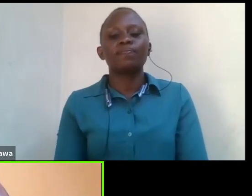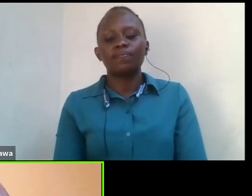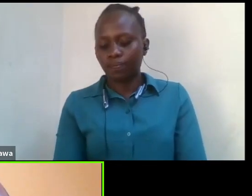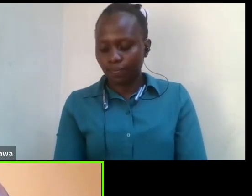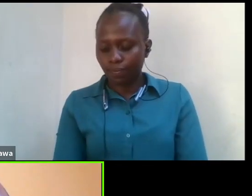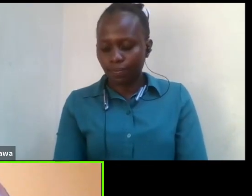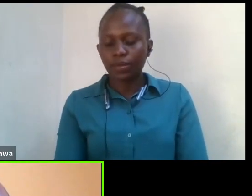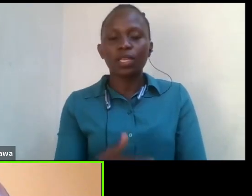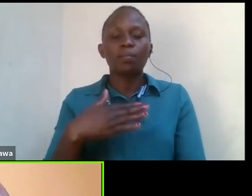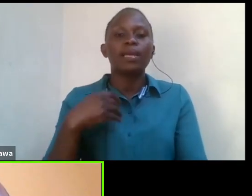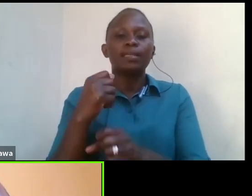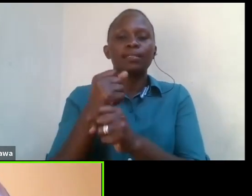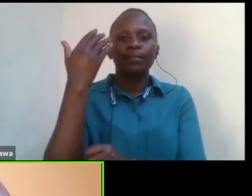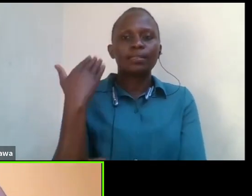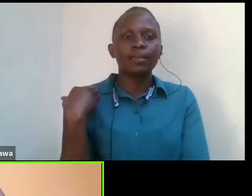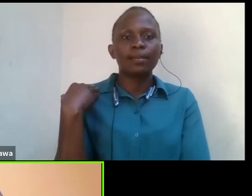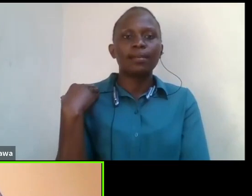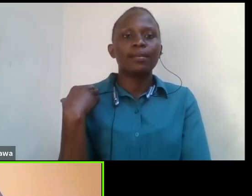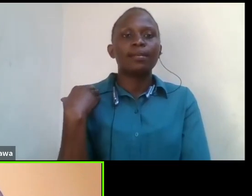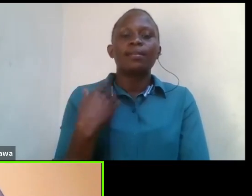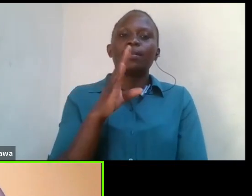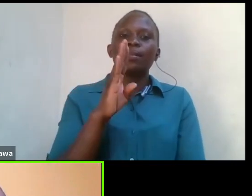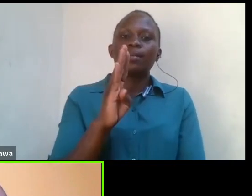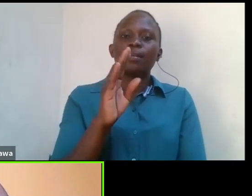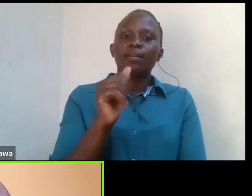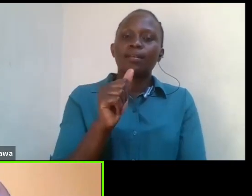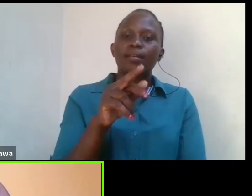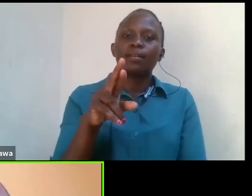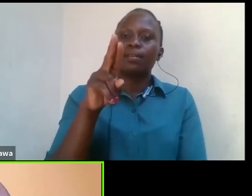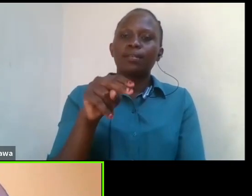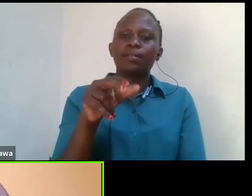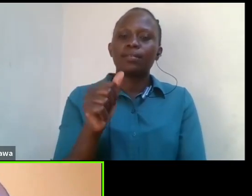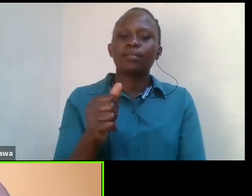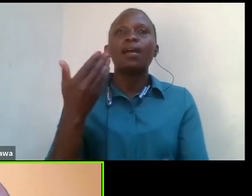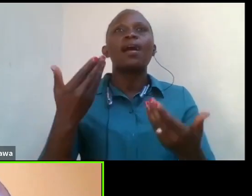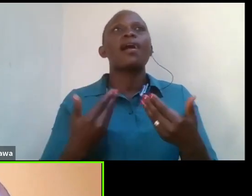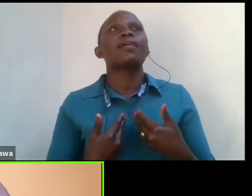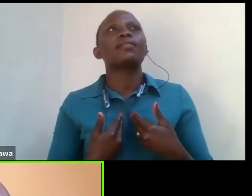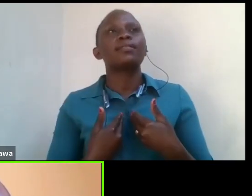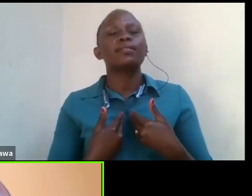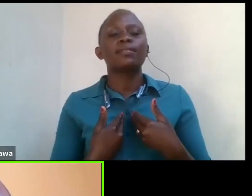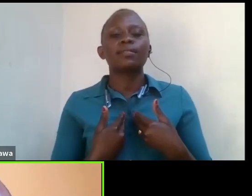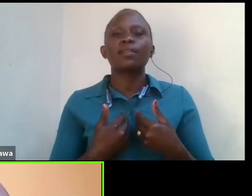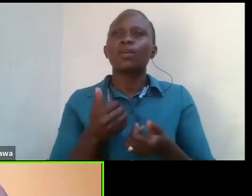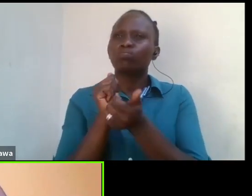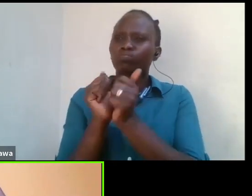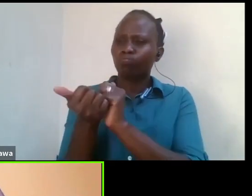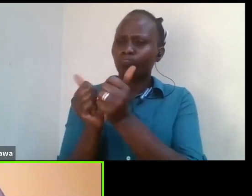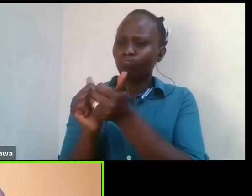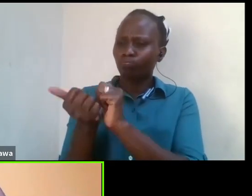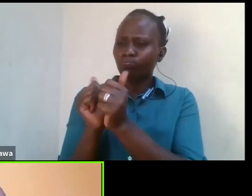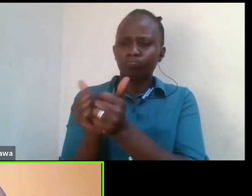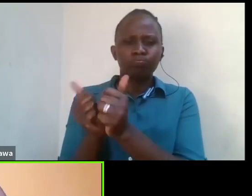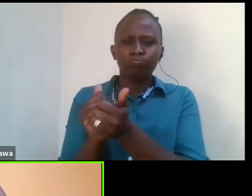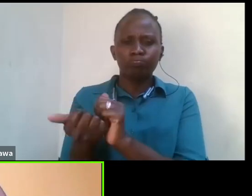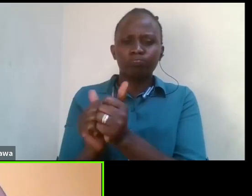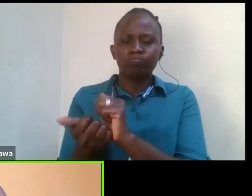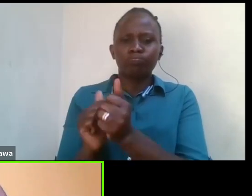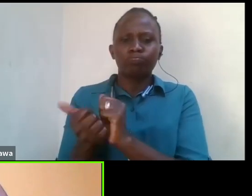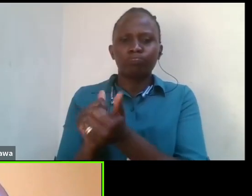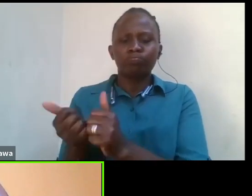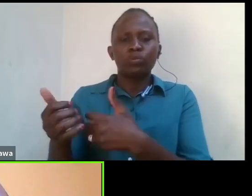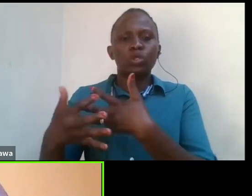my sister Bana Mjema, she owns a competing entity,